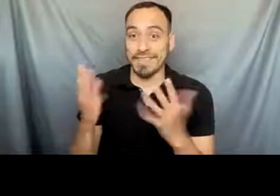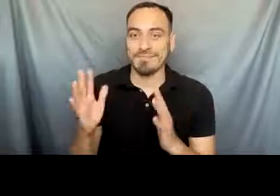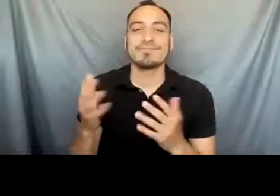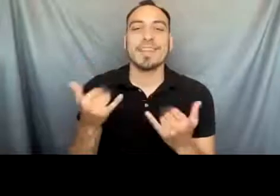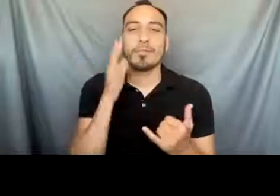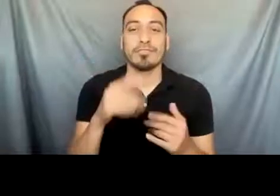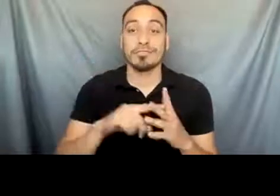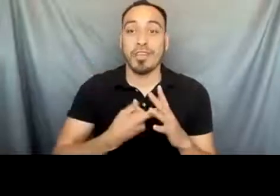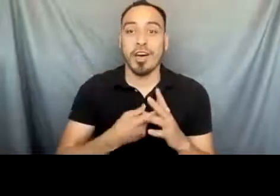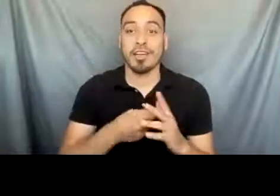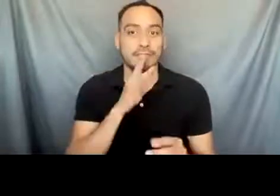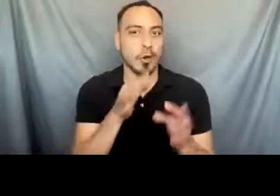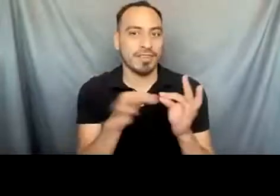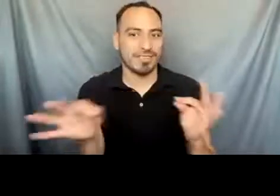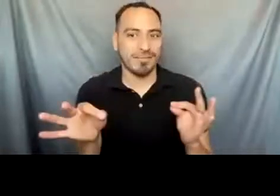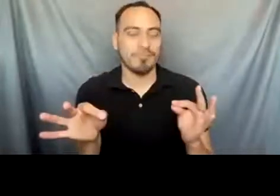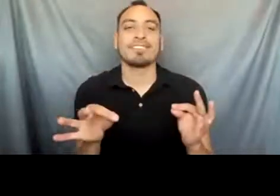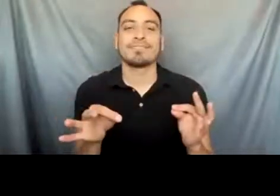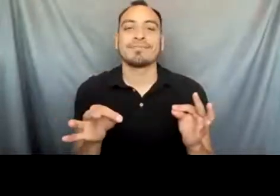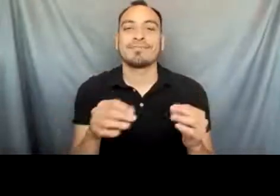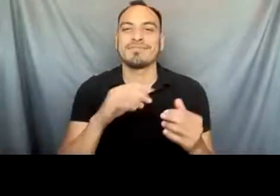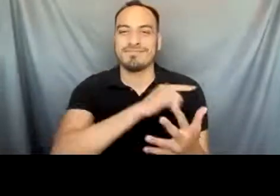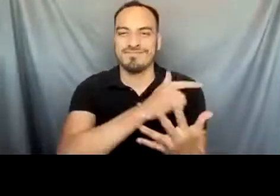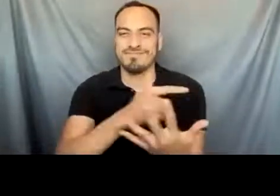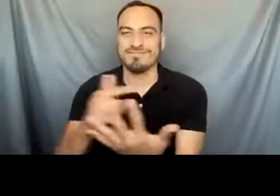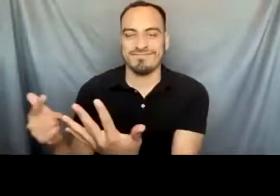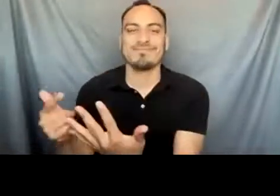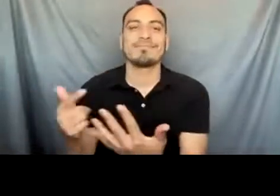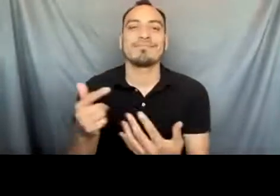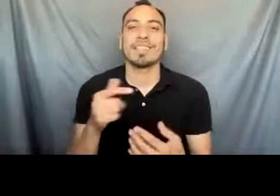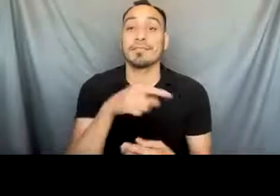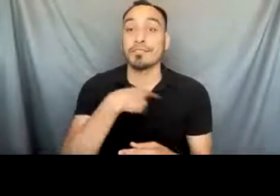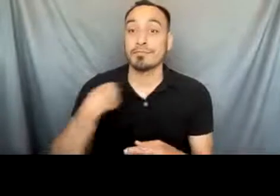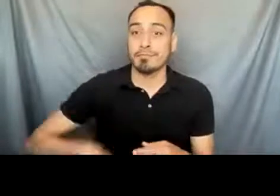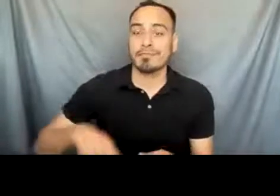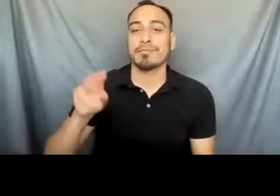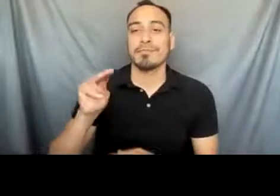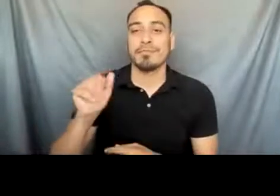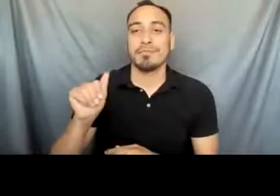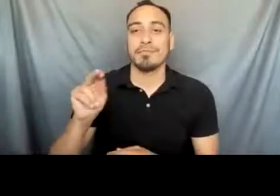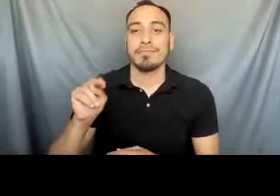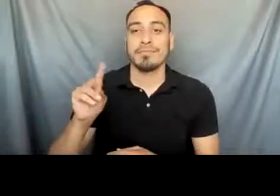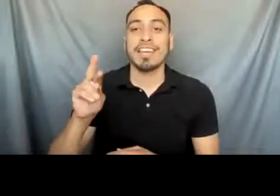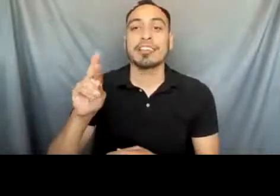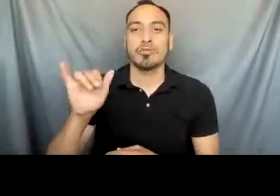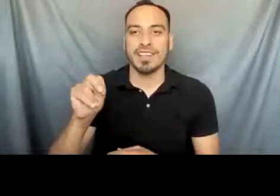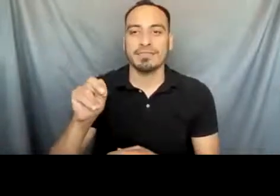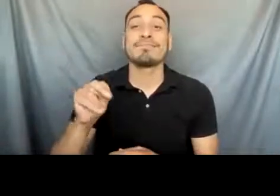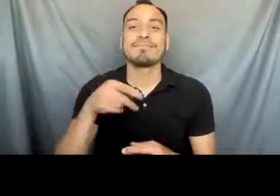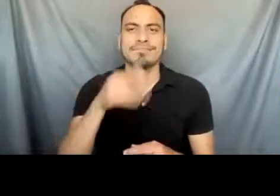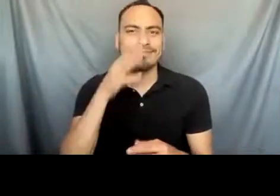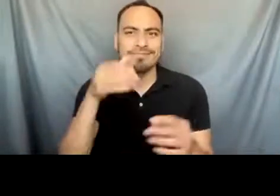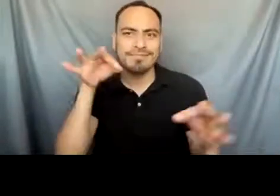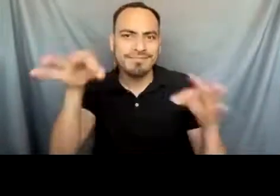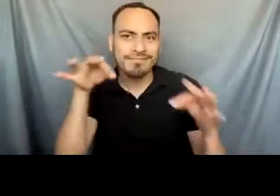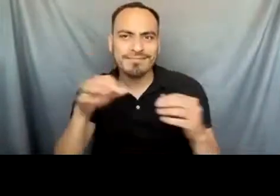Angela start off with Mandarin to help community members about the Q&A function that we have tonight that you could put in your questions